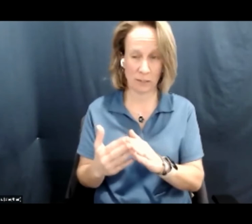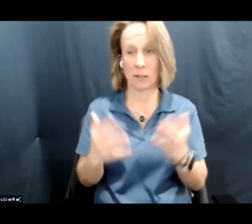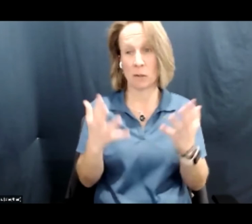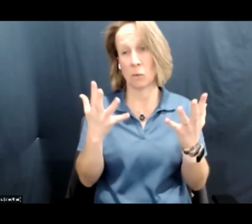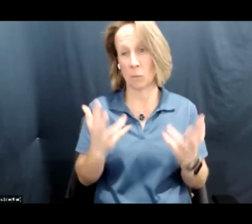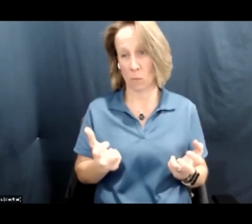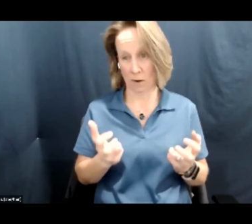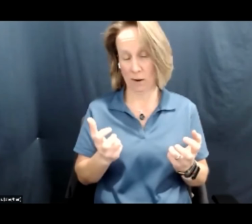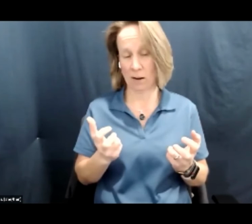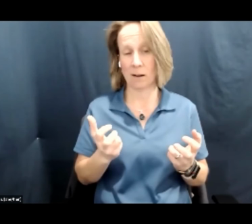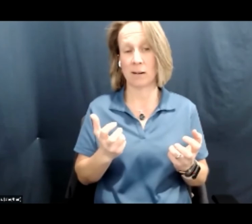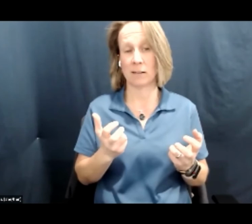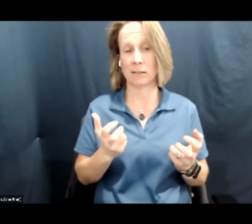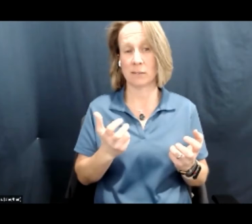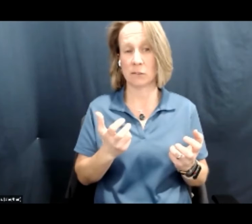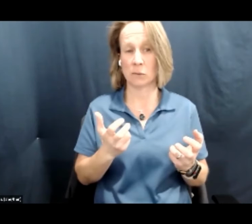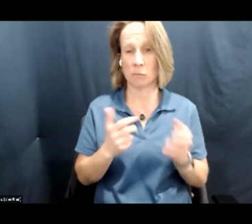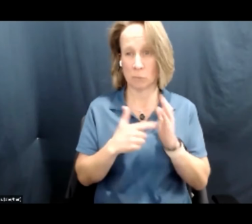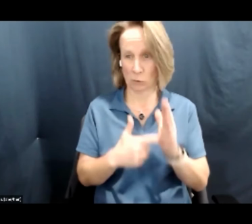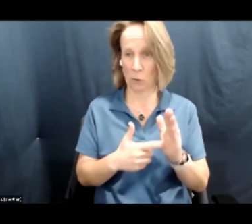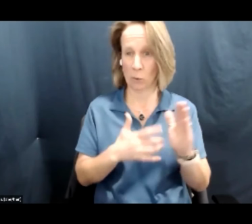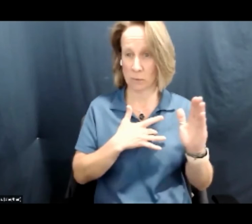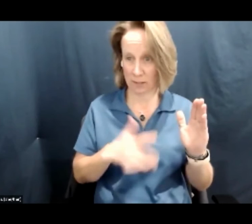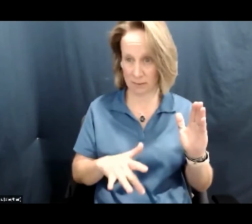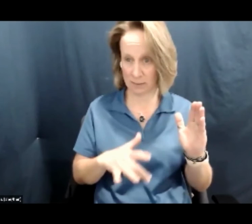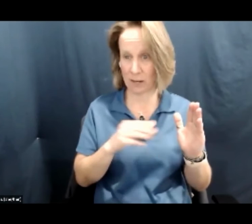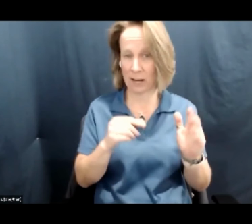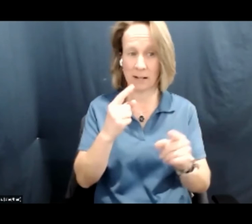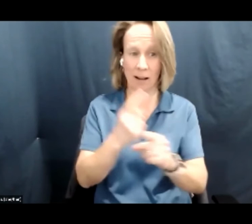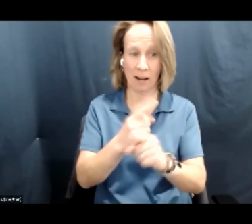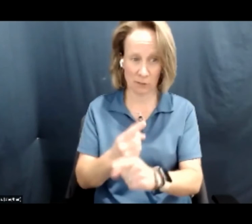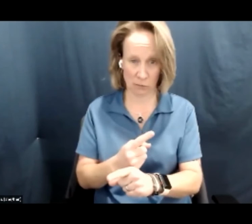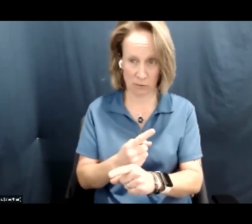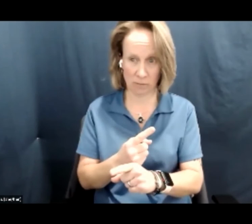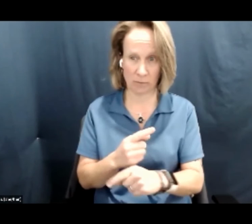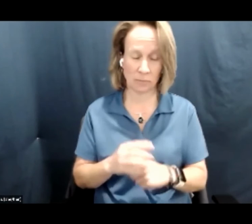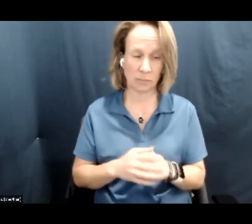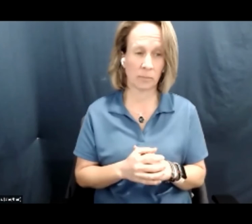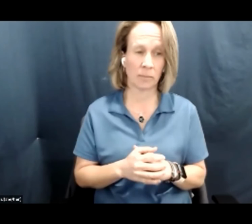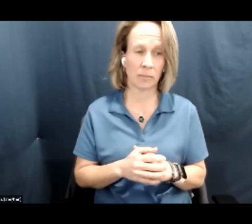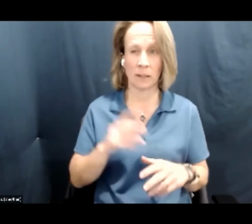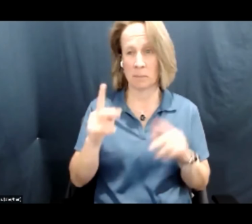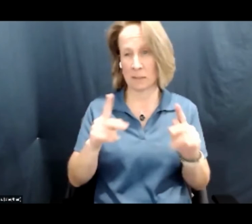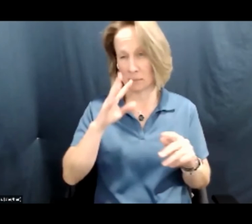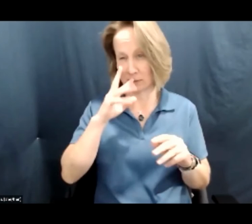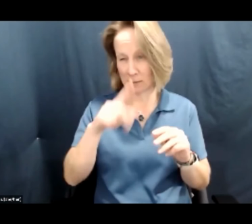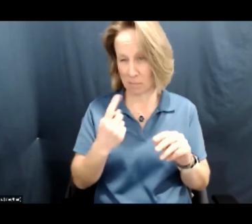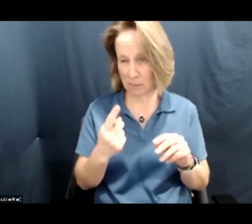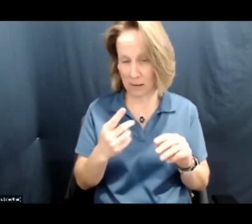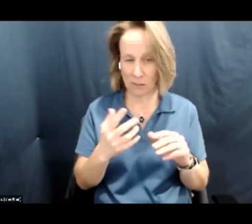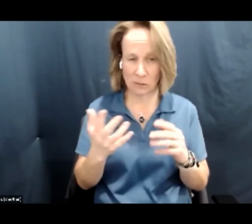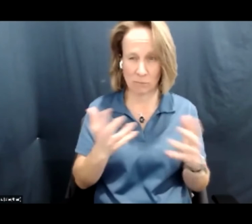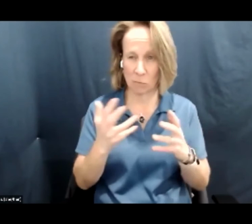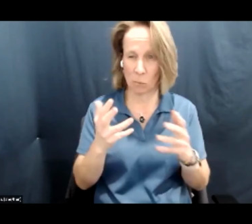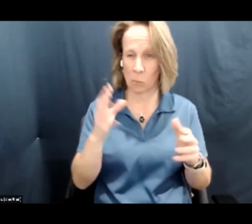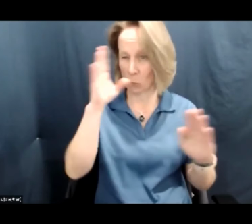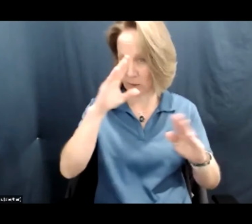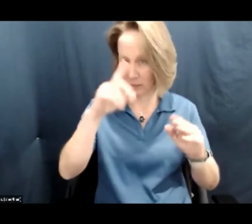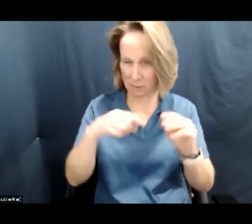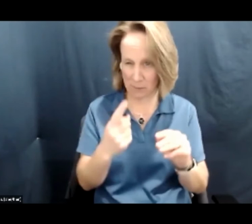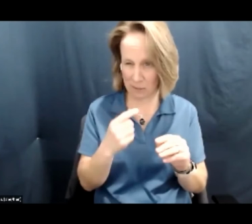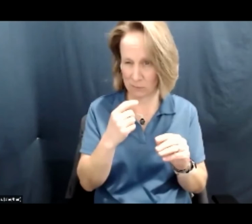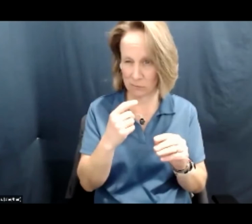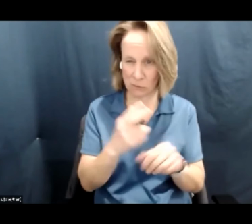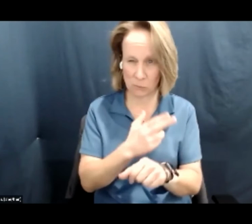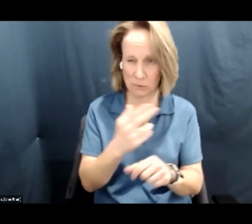accurate. Yeah, it sounds like a lot of folks talking about being concerned about using the wrong term or not offending